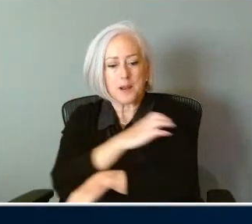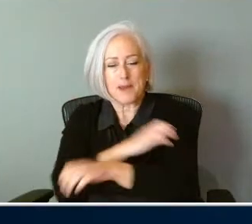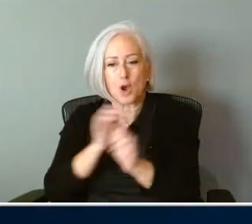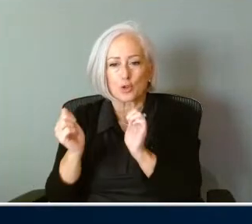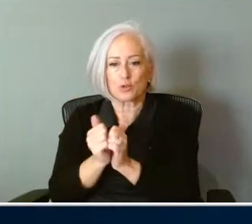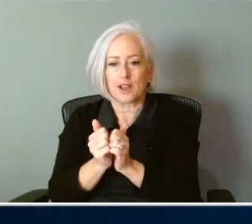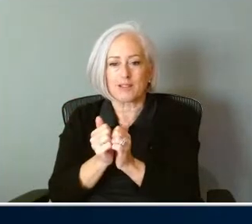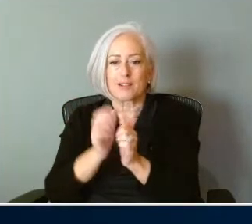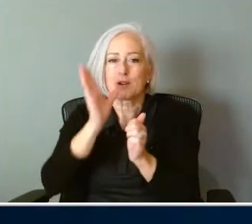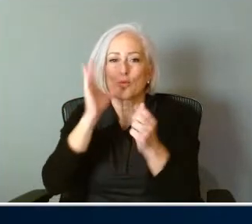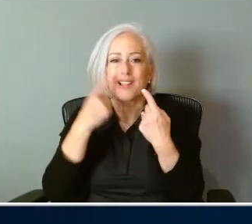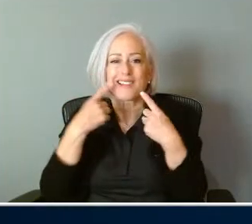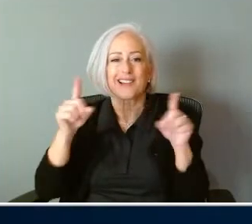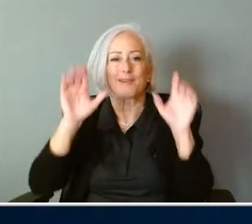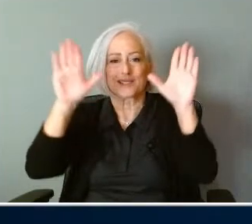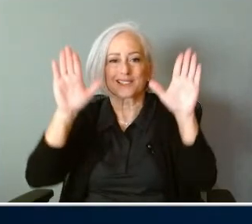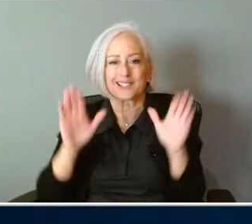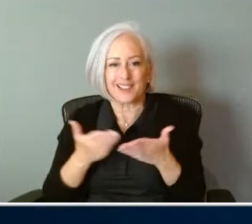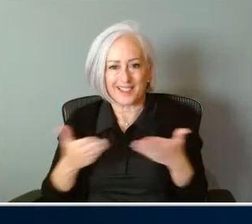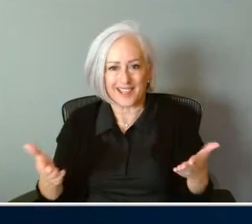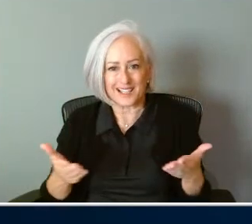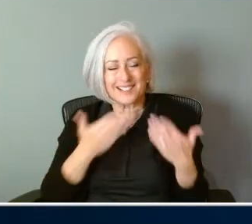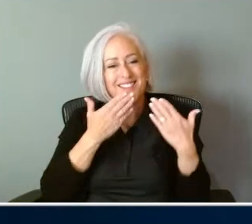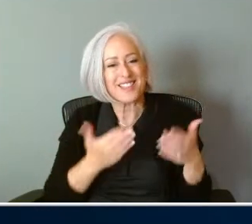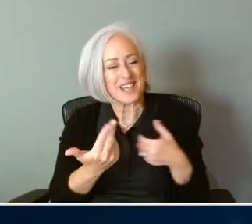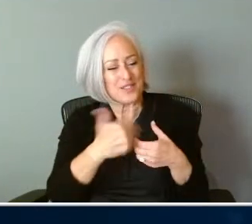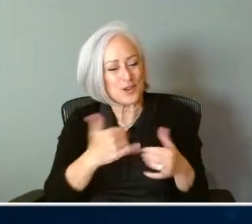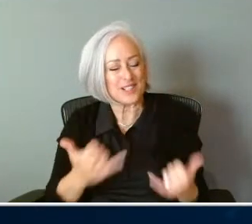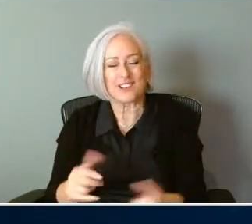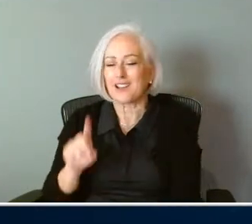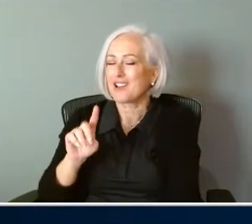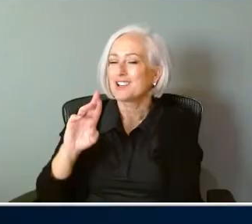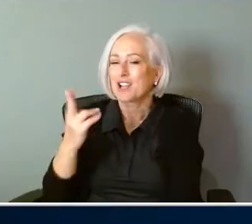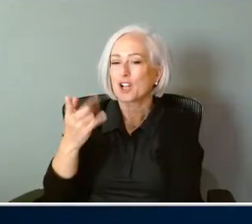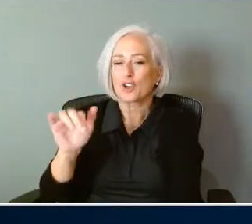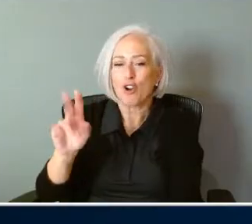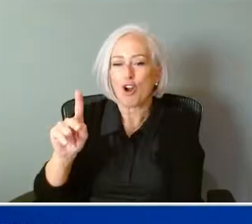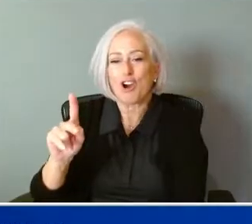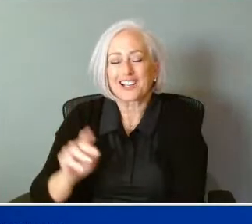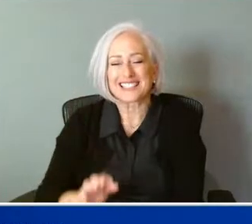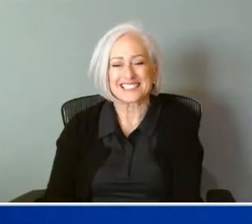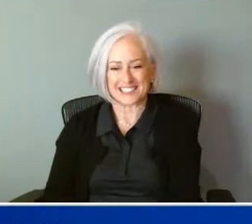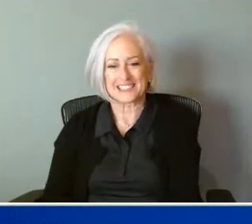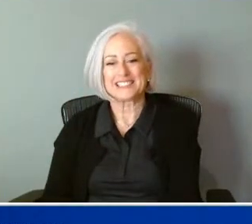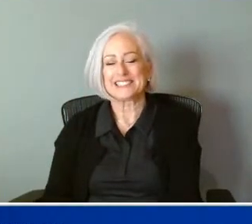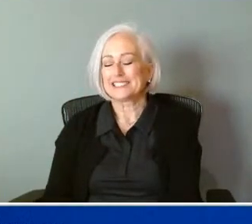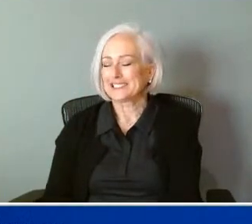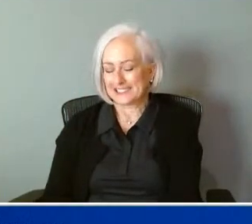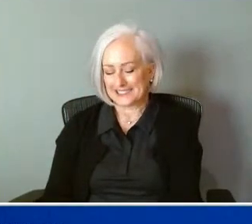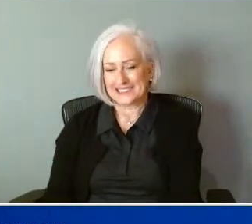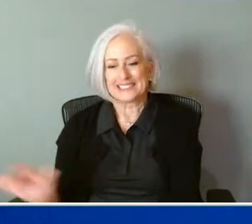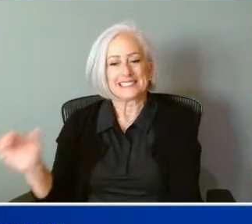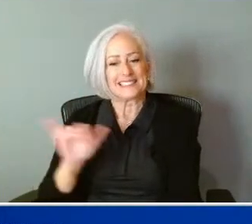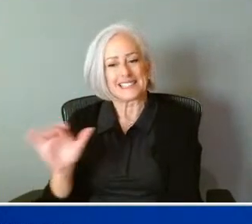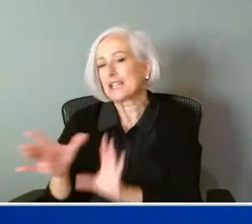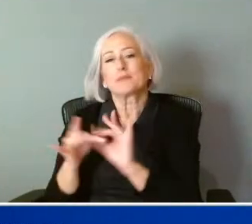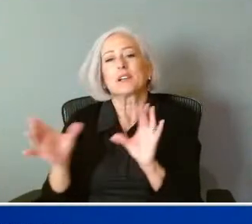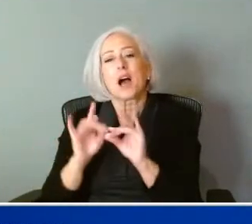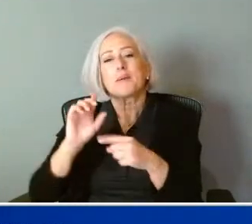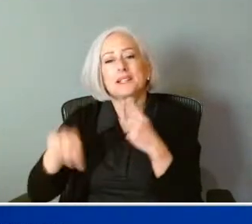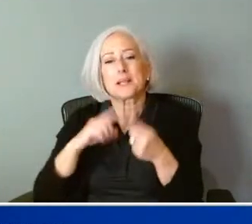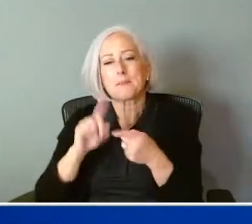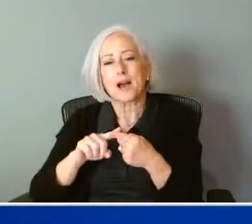Great. Guys, thanks so much for being with me today. Dr. Hawkinson, take away. Yeah, I just want to echo the comment about the medical